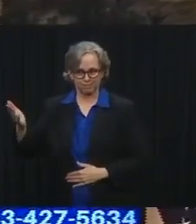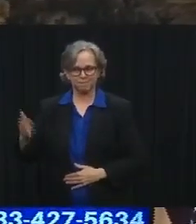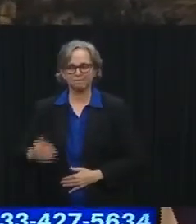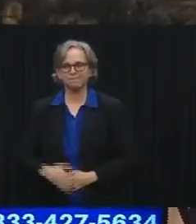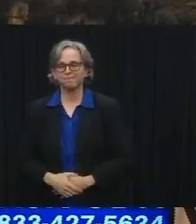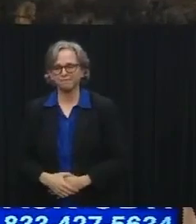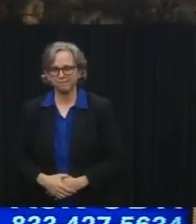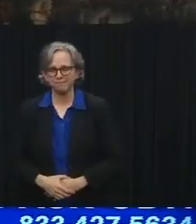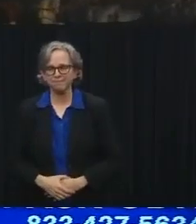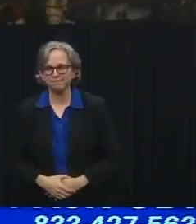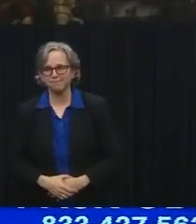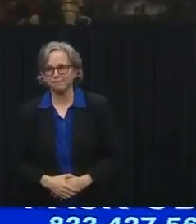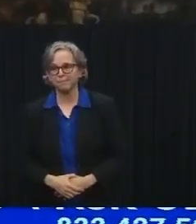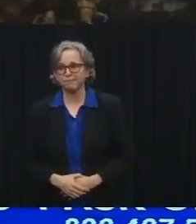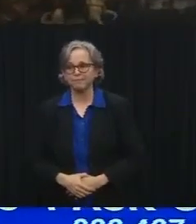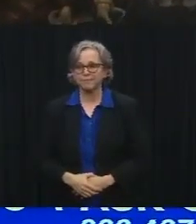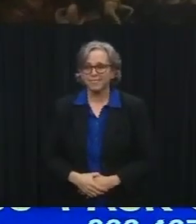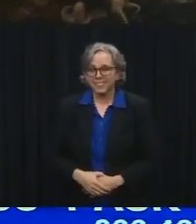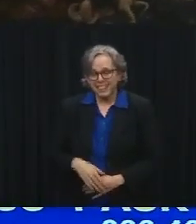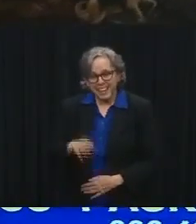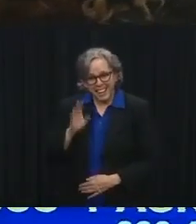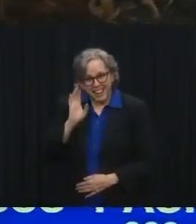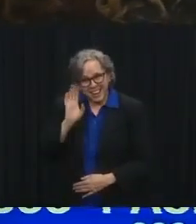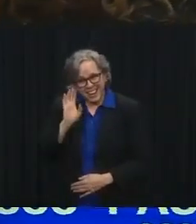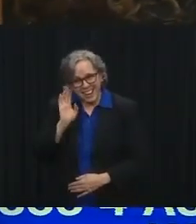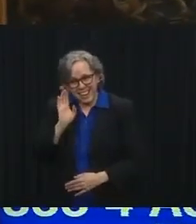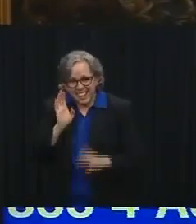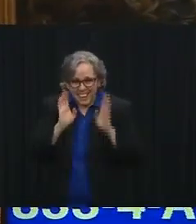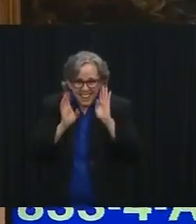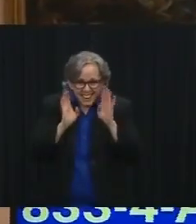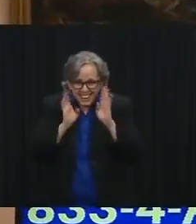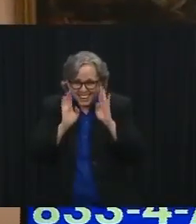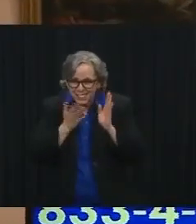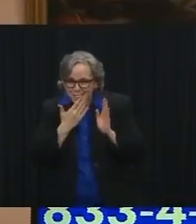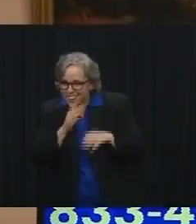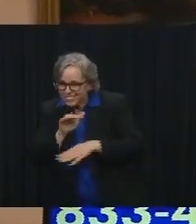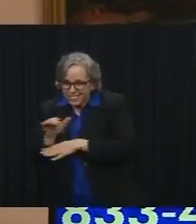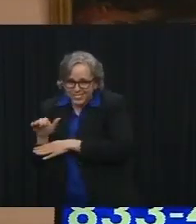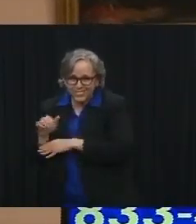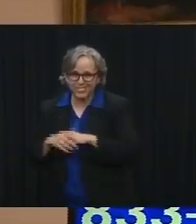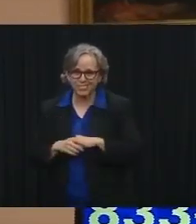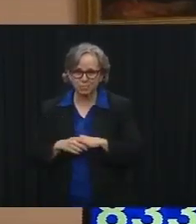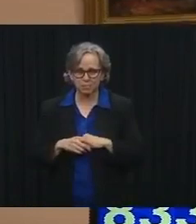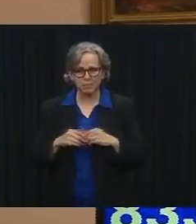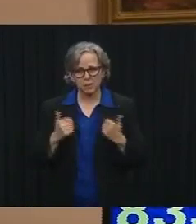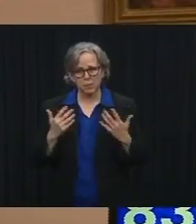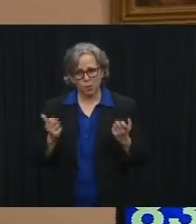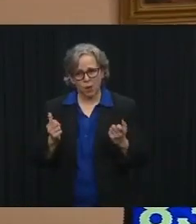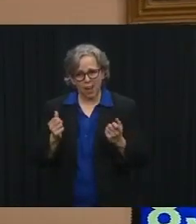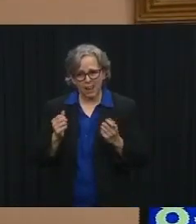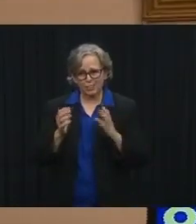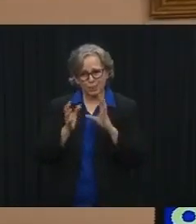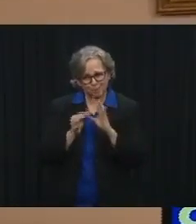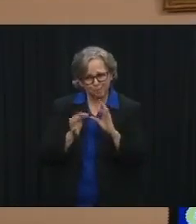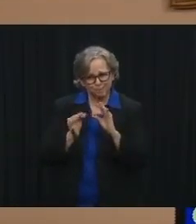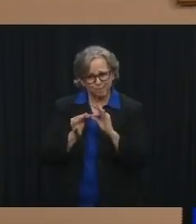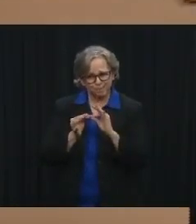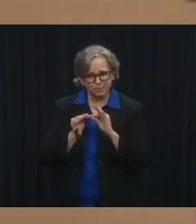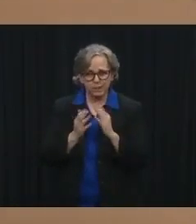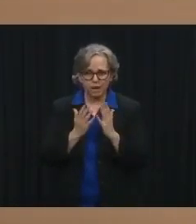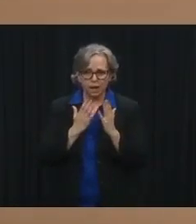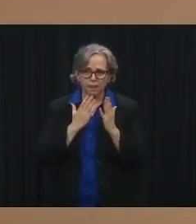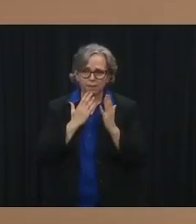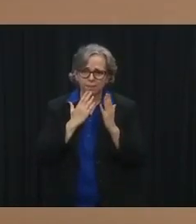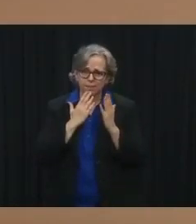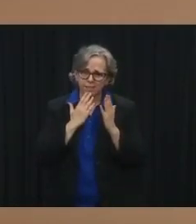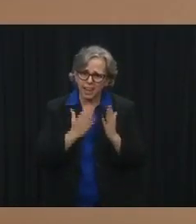Hi, everyone. Good afternoon. I just want to take a moment to say a special thanks out to our entire